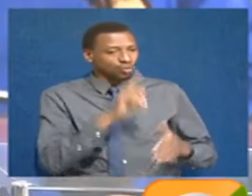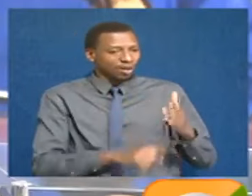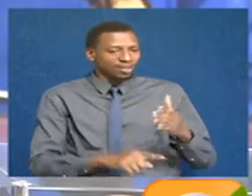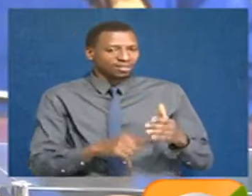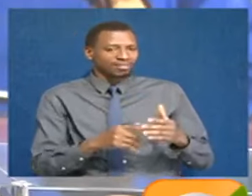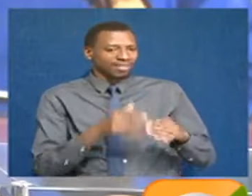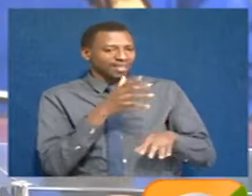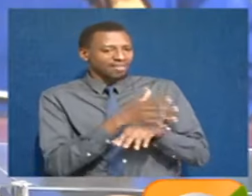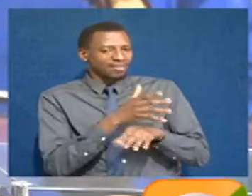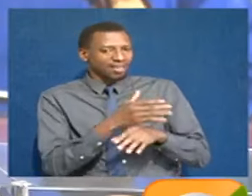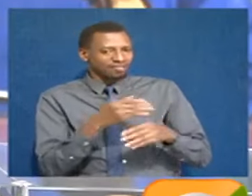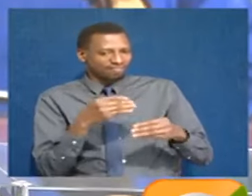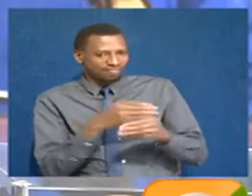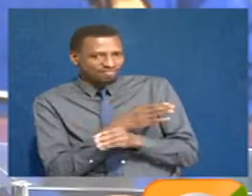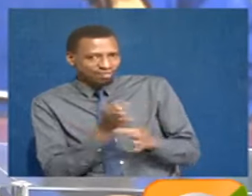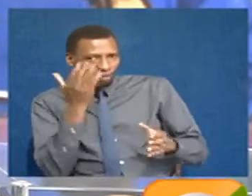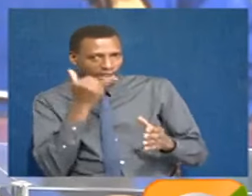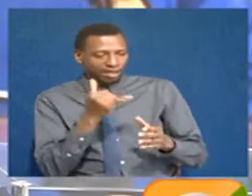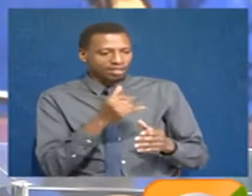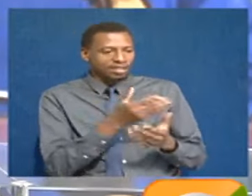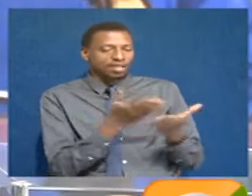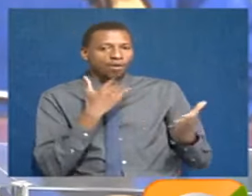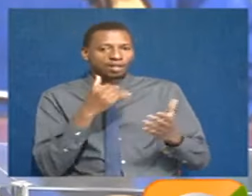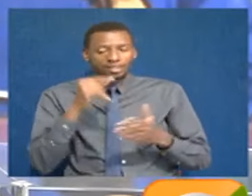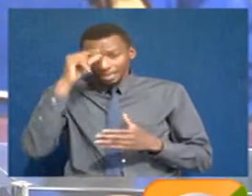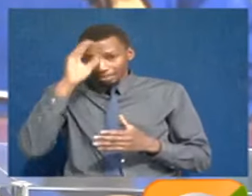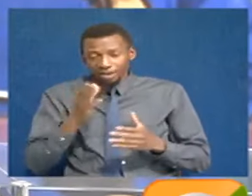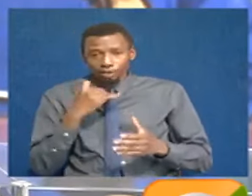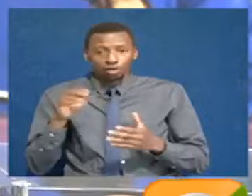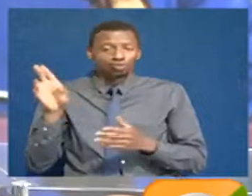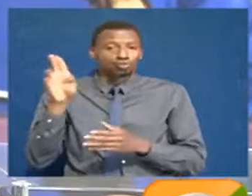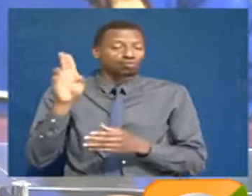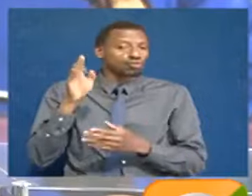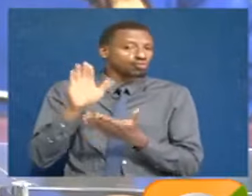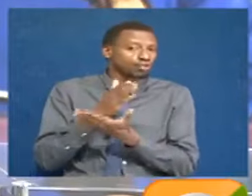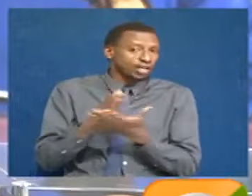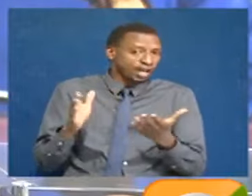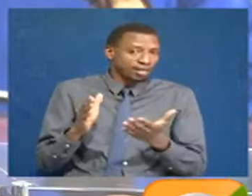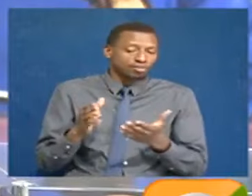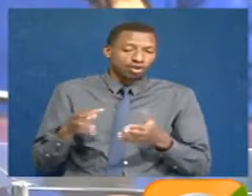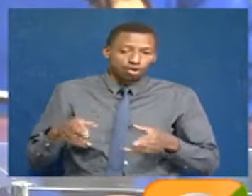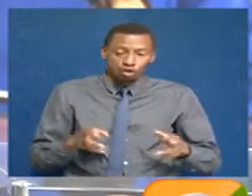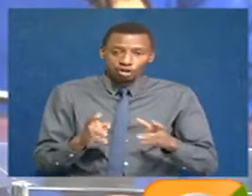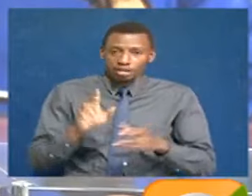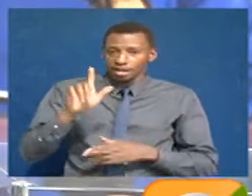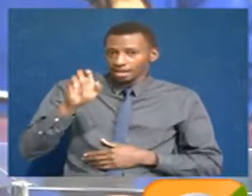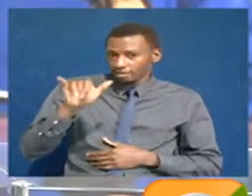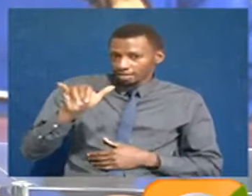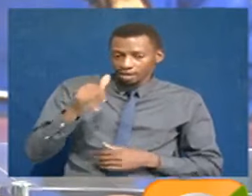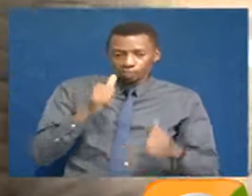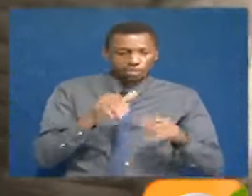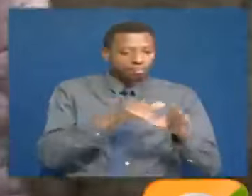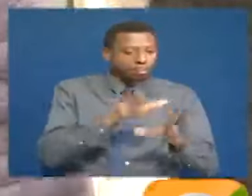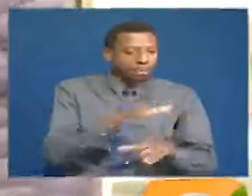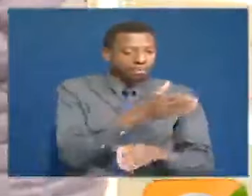want a share of the road maintenance levy, a move fiercely opposed by MPs. Melita Oletengas reports.